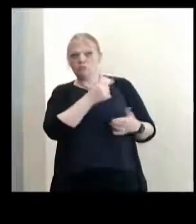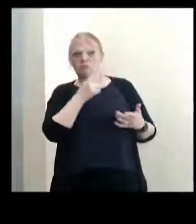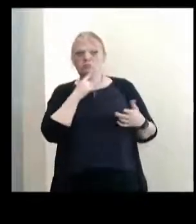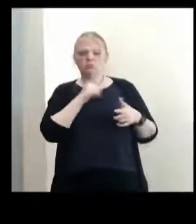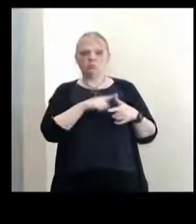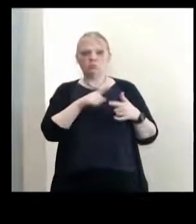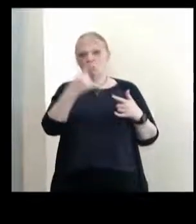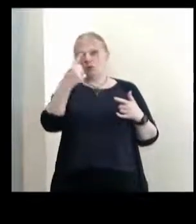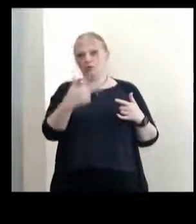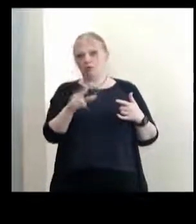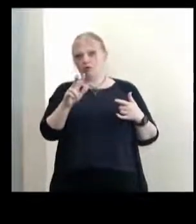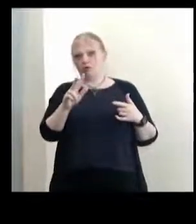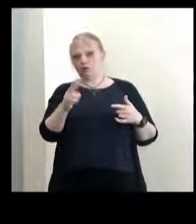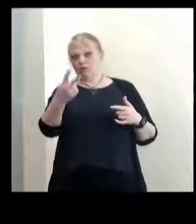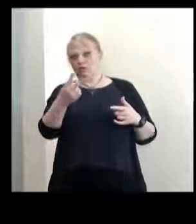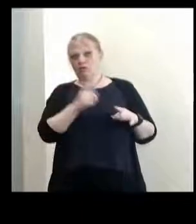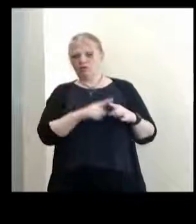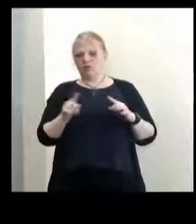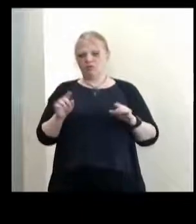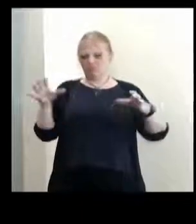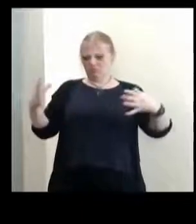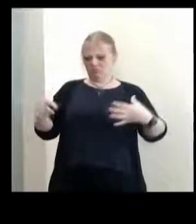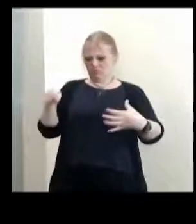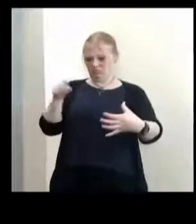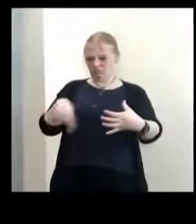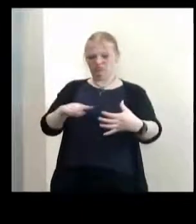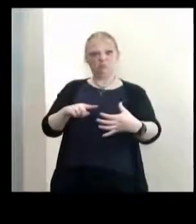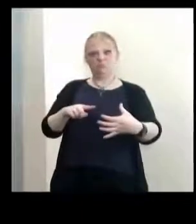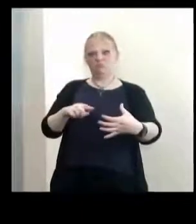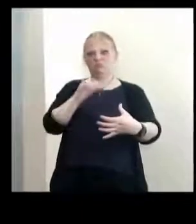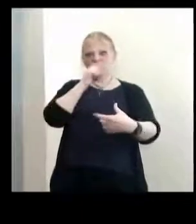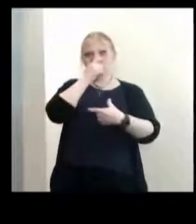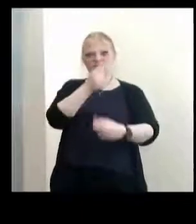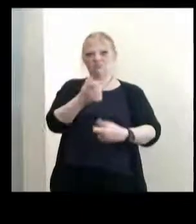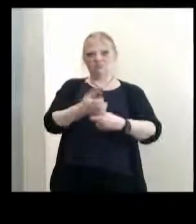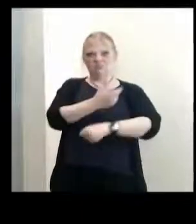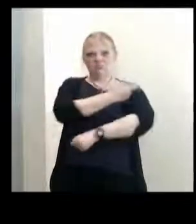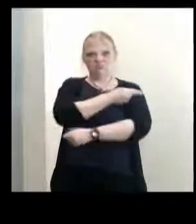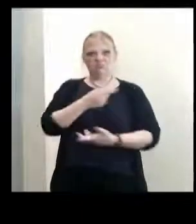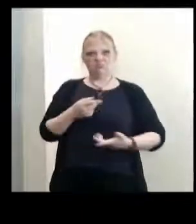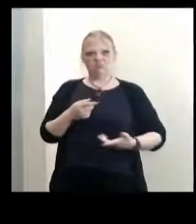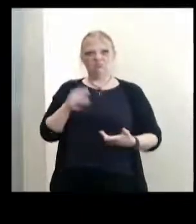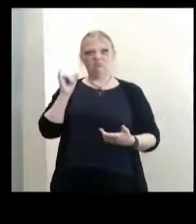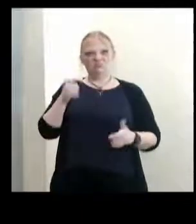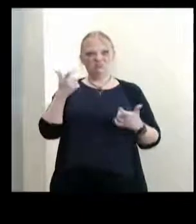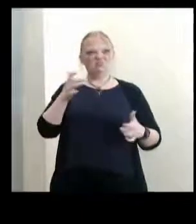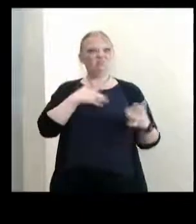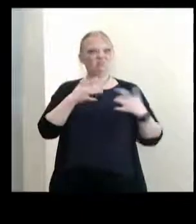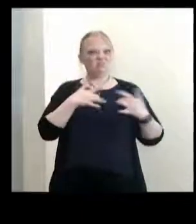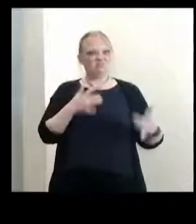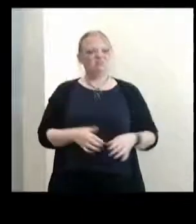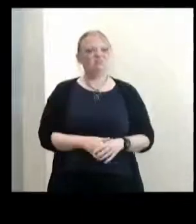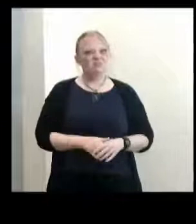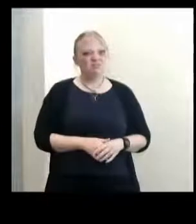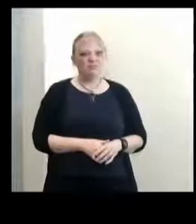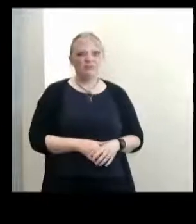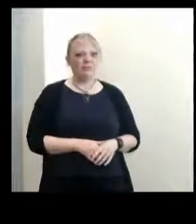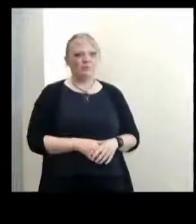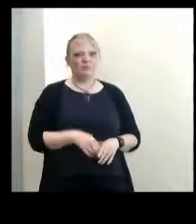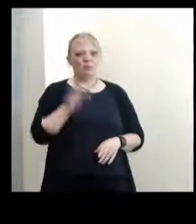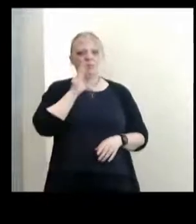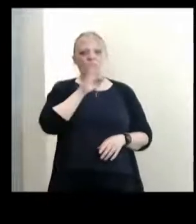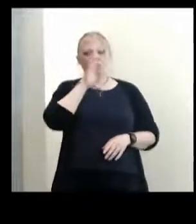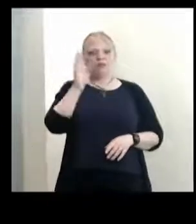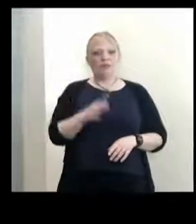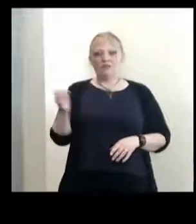regimen, there's a whole percentage of population that don't seem to be interested in getting vaccinated. That's a big concern because we will never get back